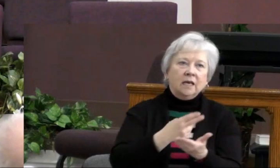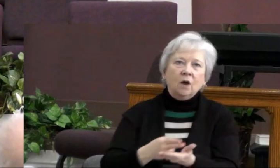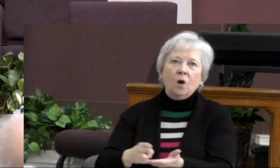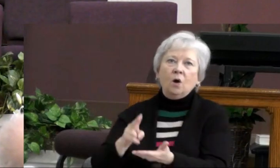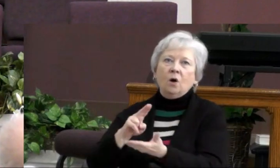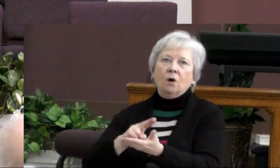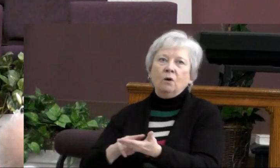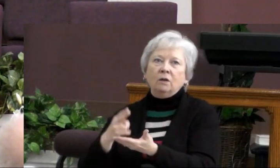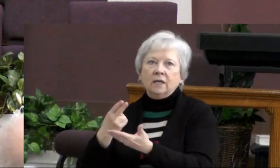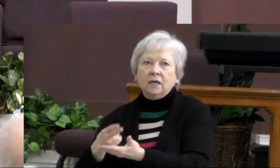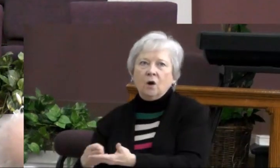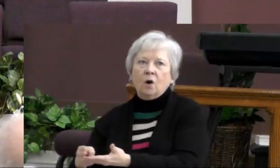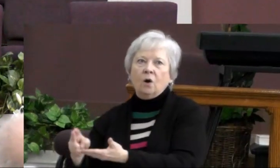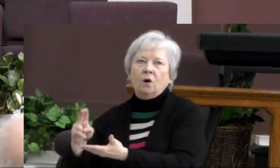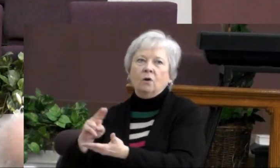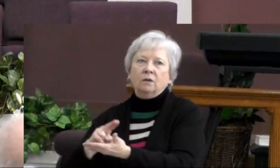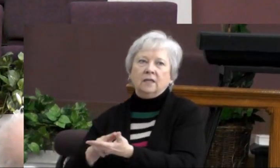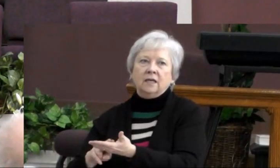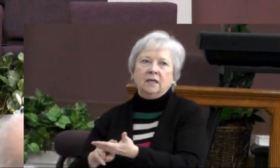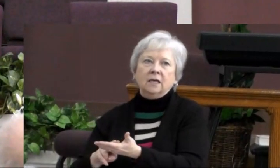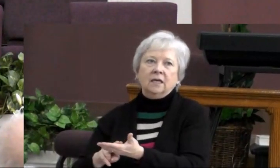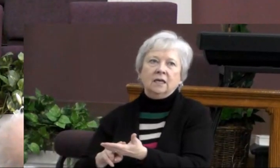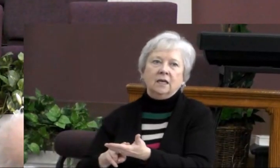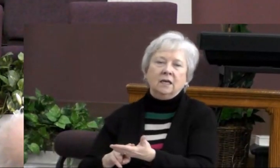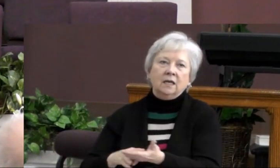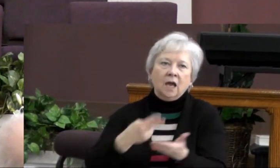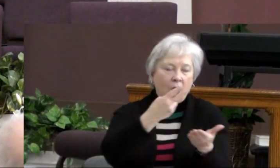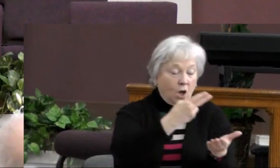Holy, holy, holy.